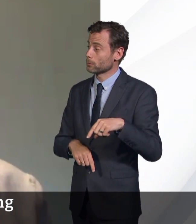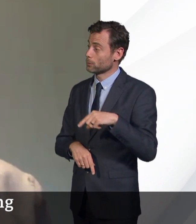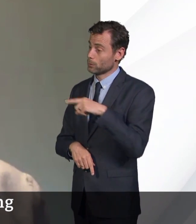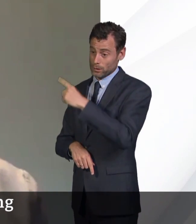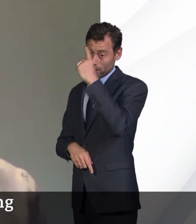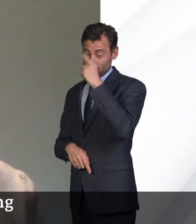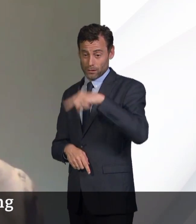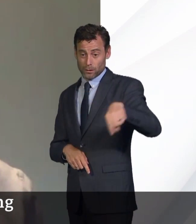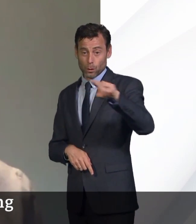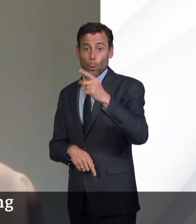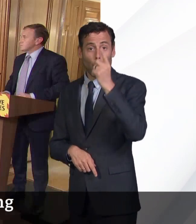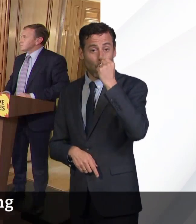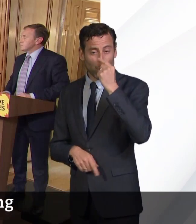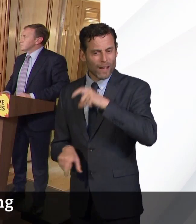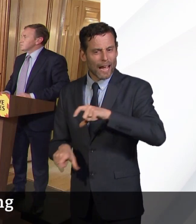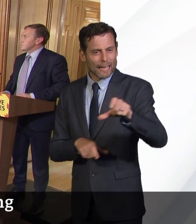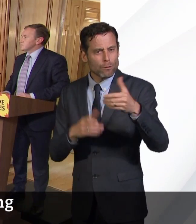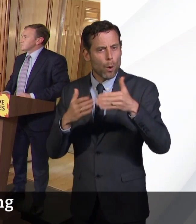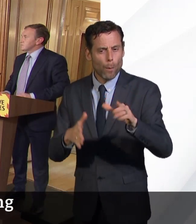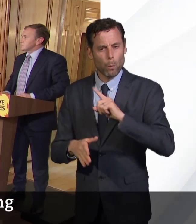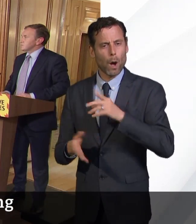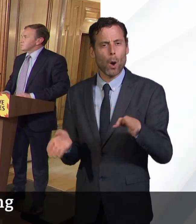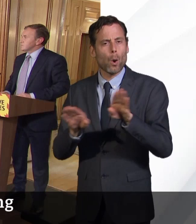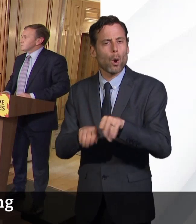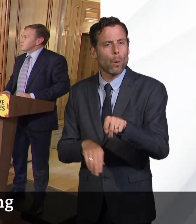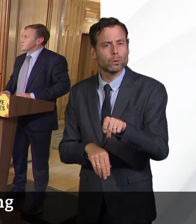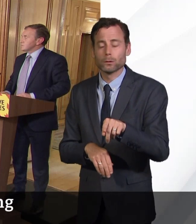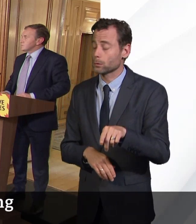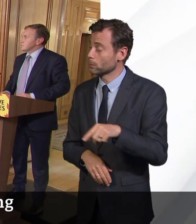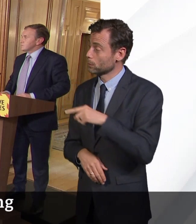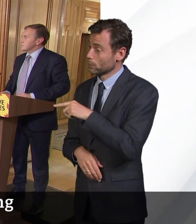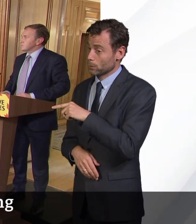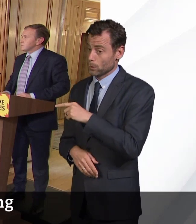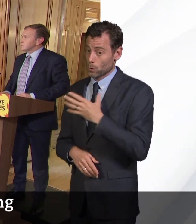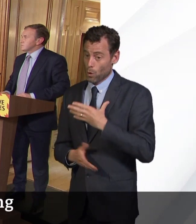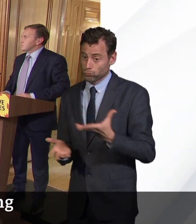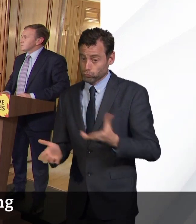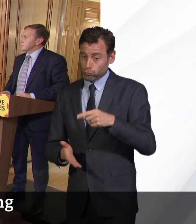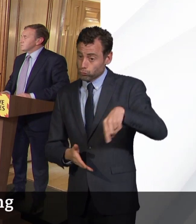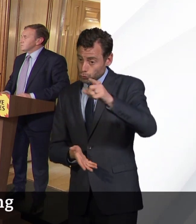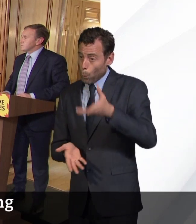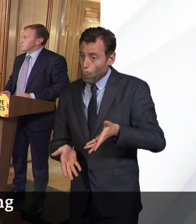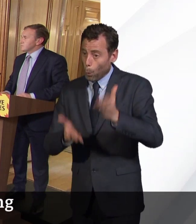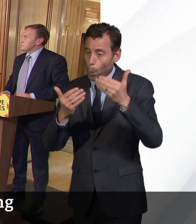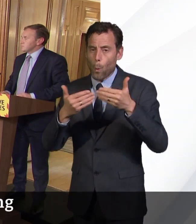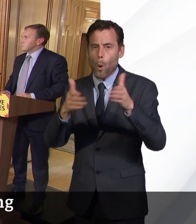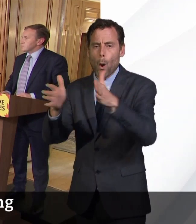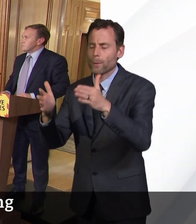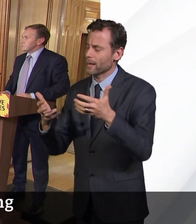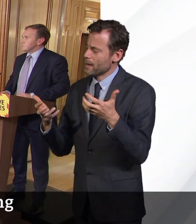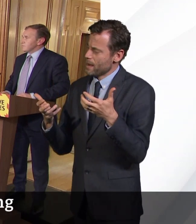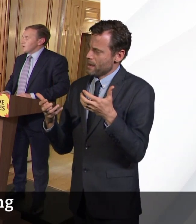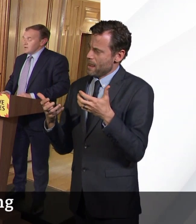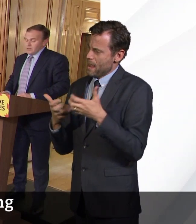have stayed open safely? And if you do want to encourage them to open up again, what are you doing to ensure they feel that they can do that